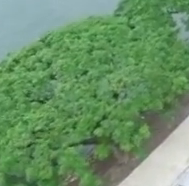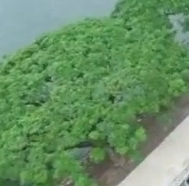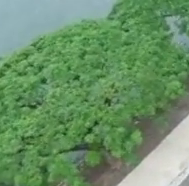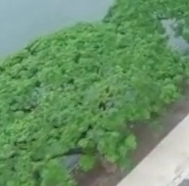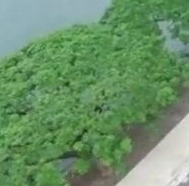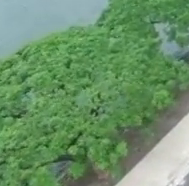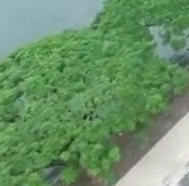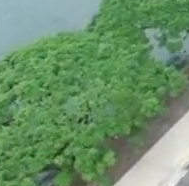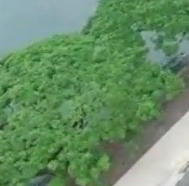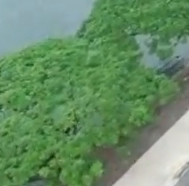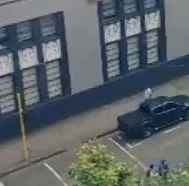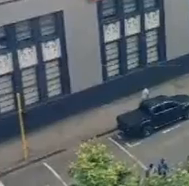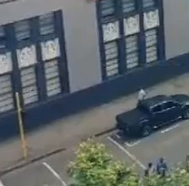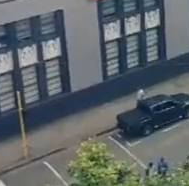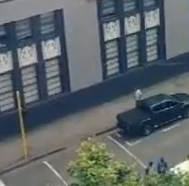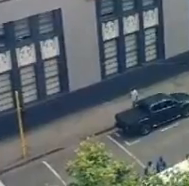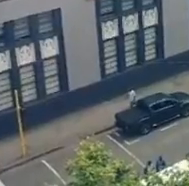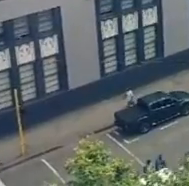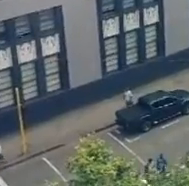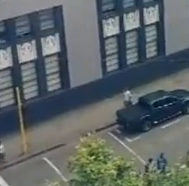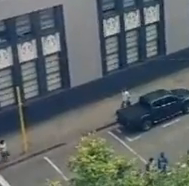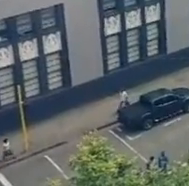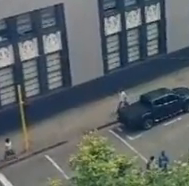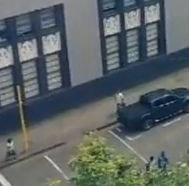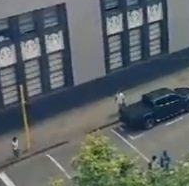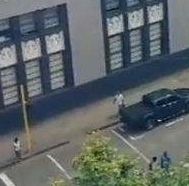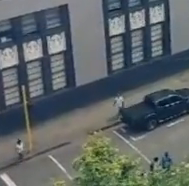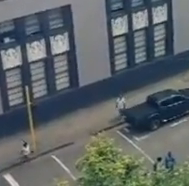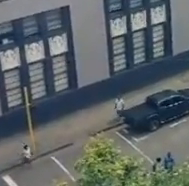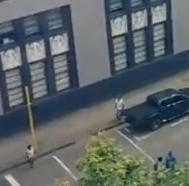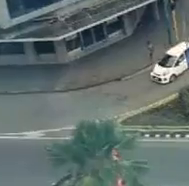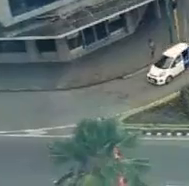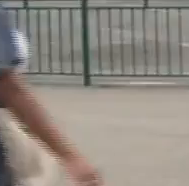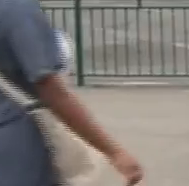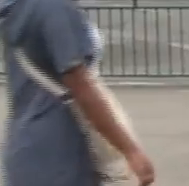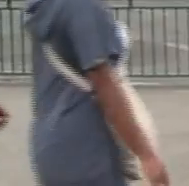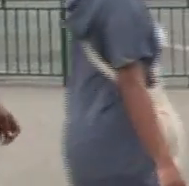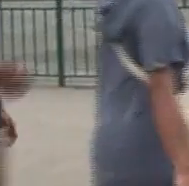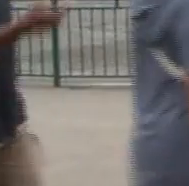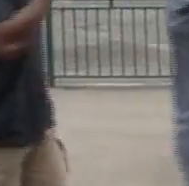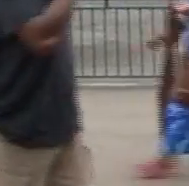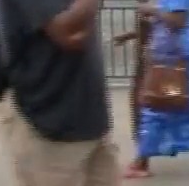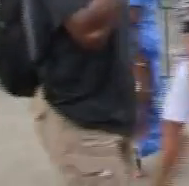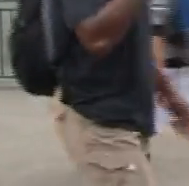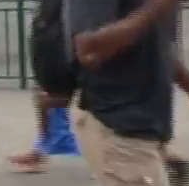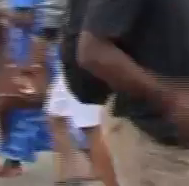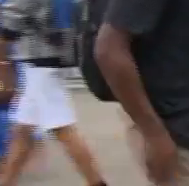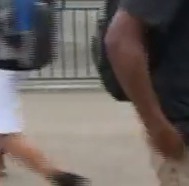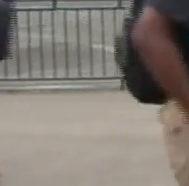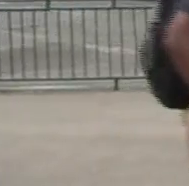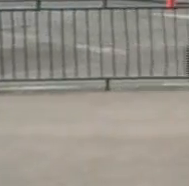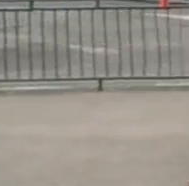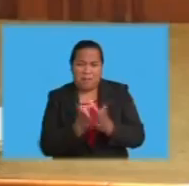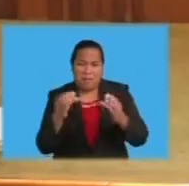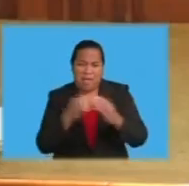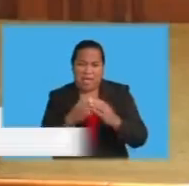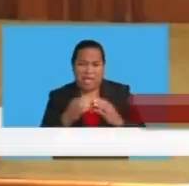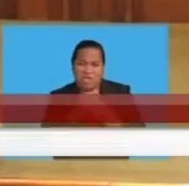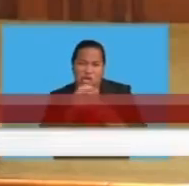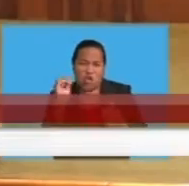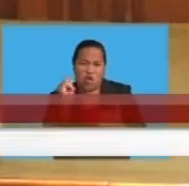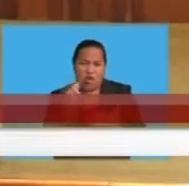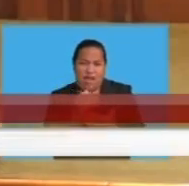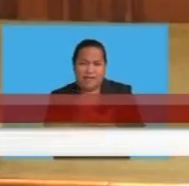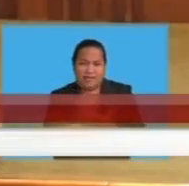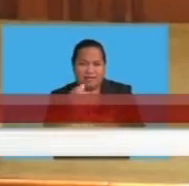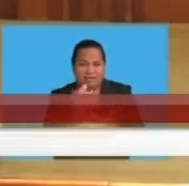of ease of doing business, Fiji averaged 73 between 2008 to 2017. We need